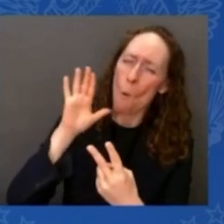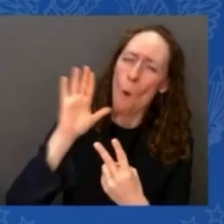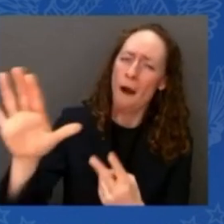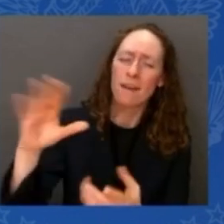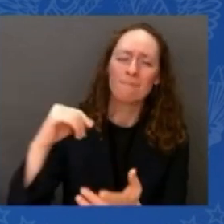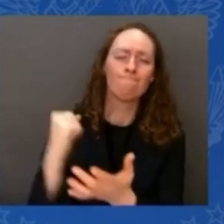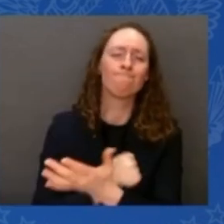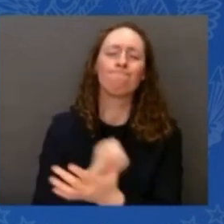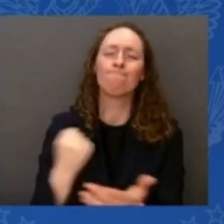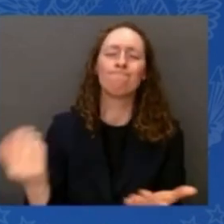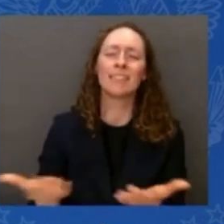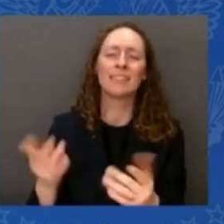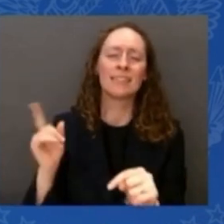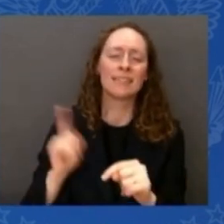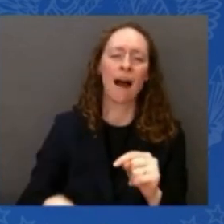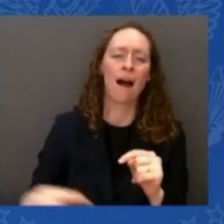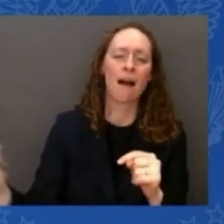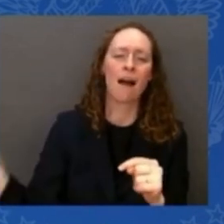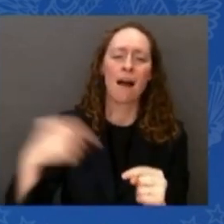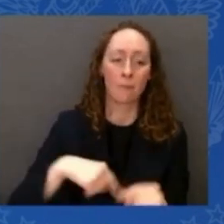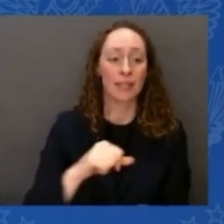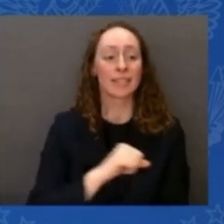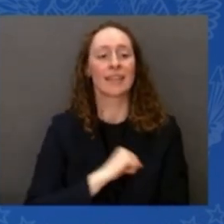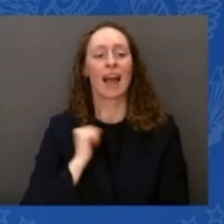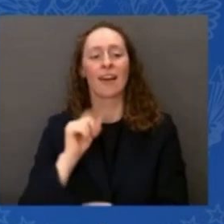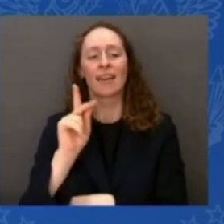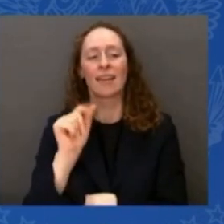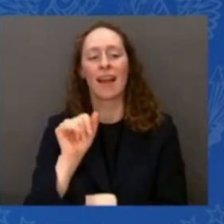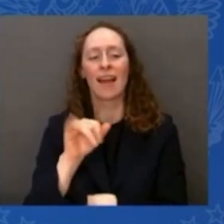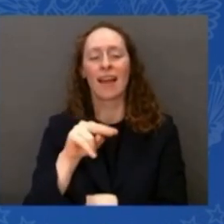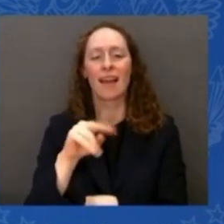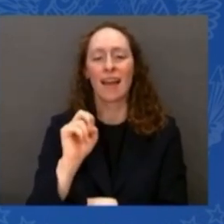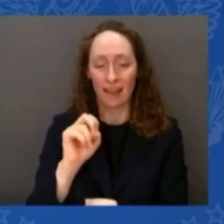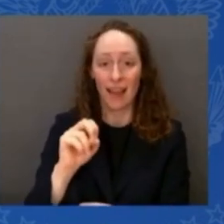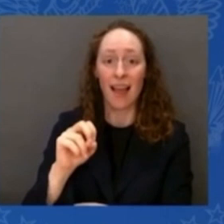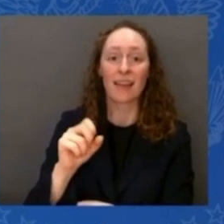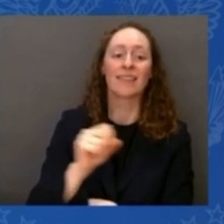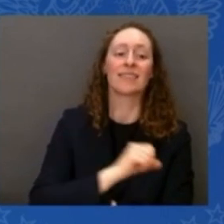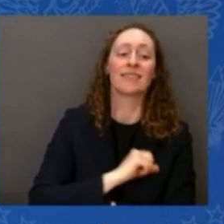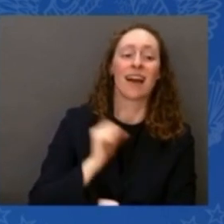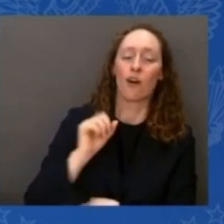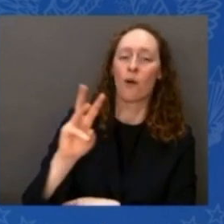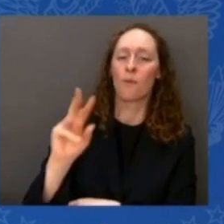They are true champions of this great state. And Representative Bobby Scott,